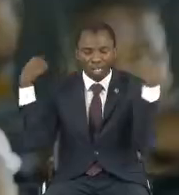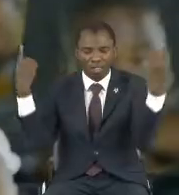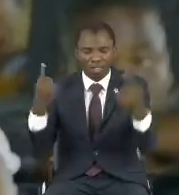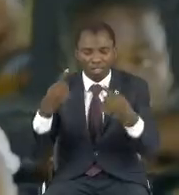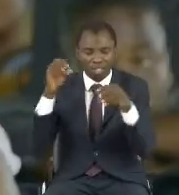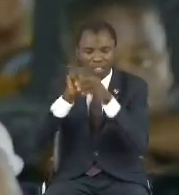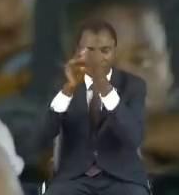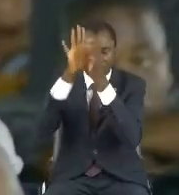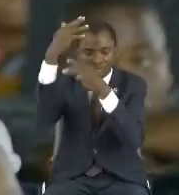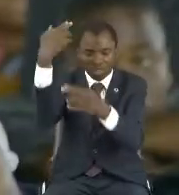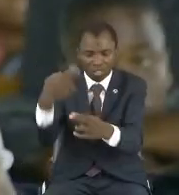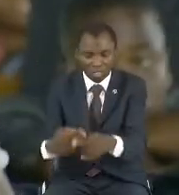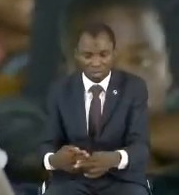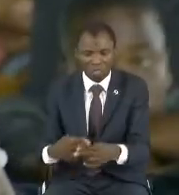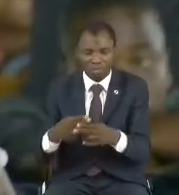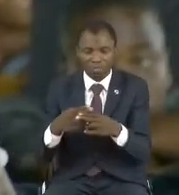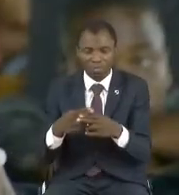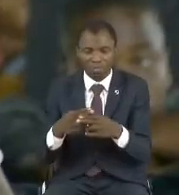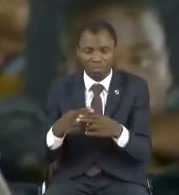Jesus' name.